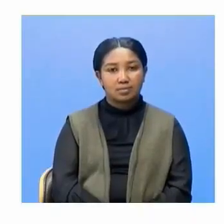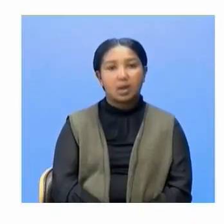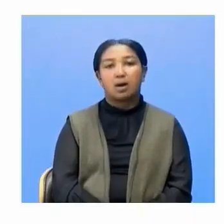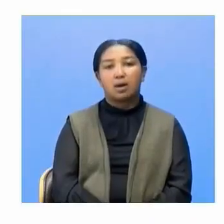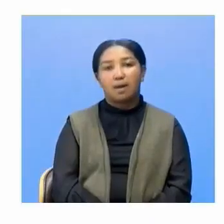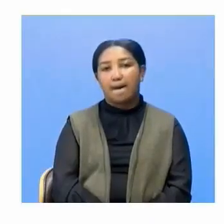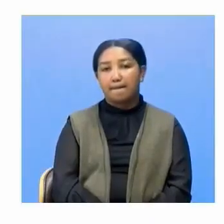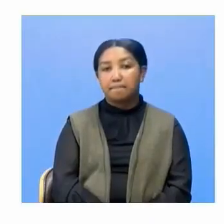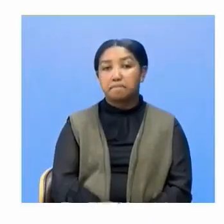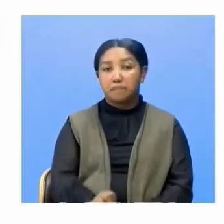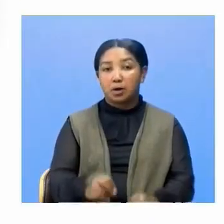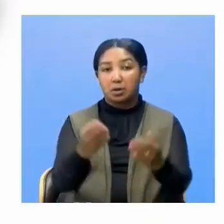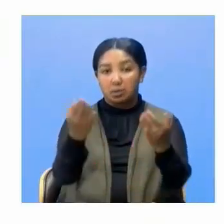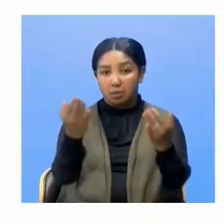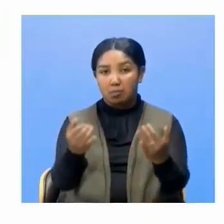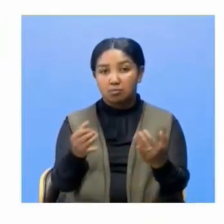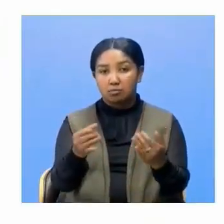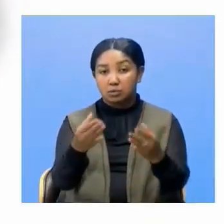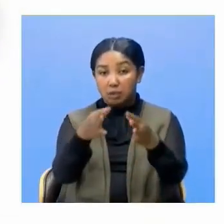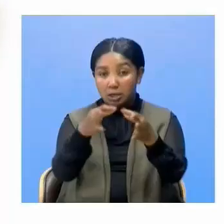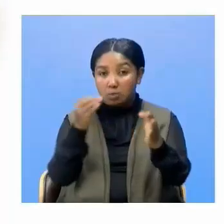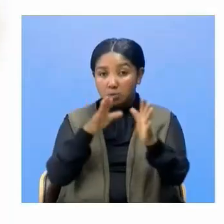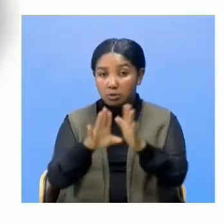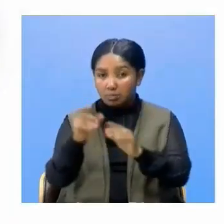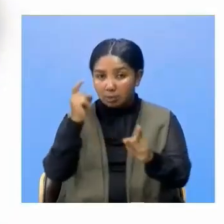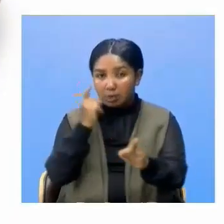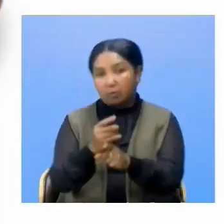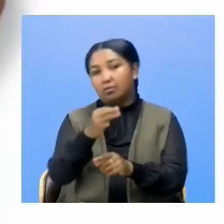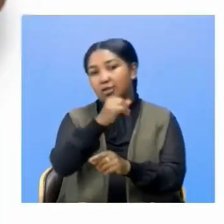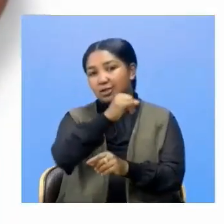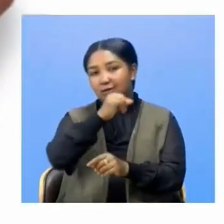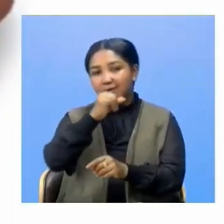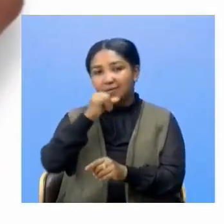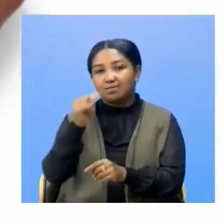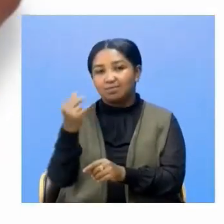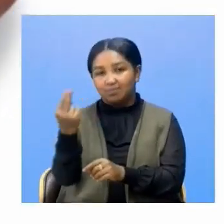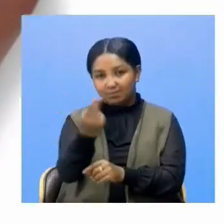Okay. The first one.